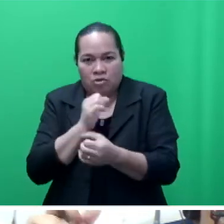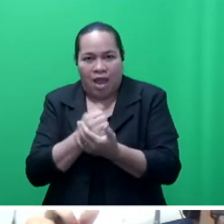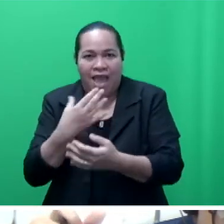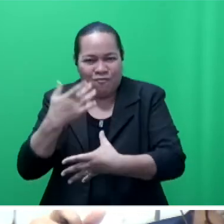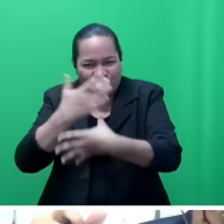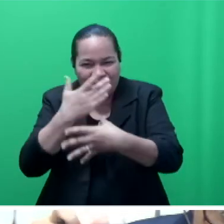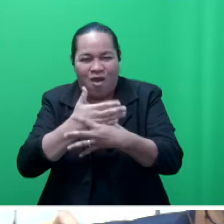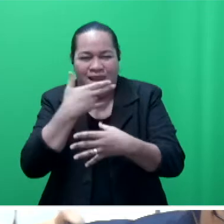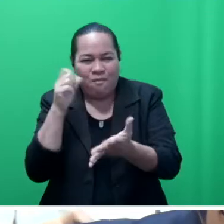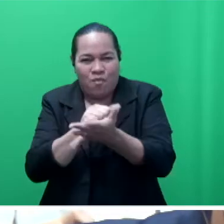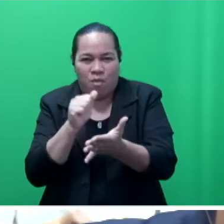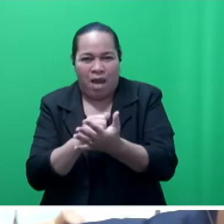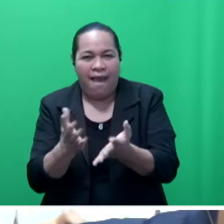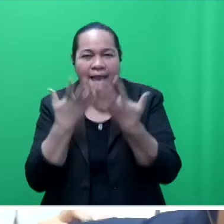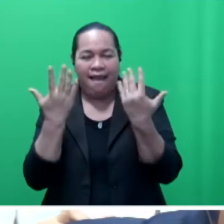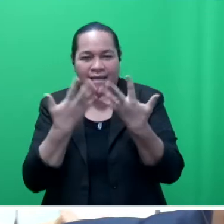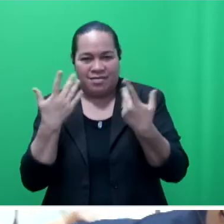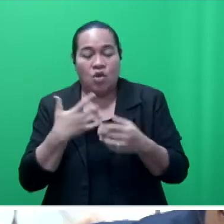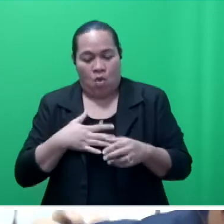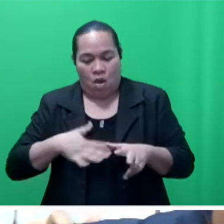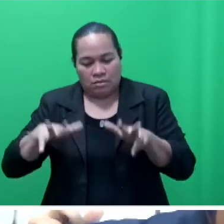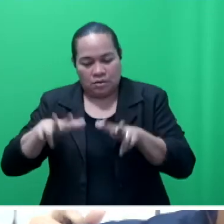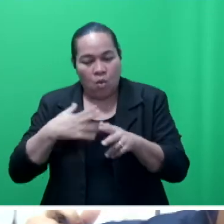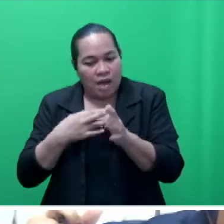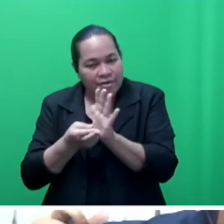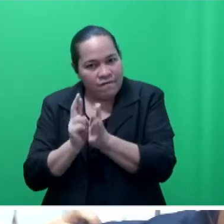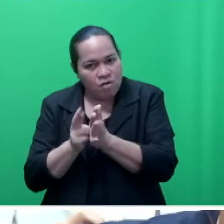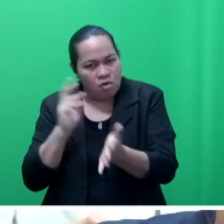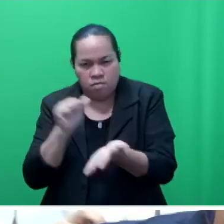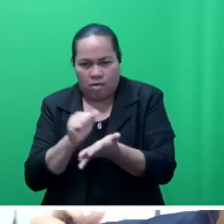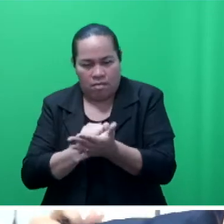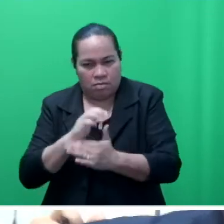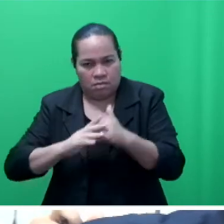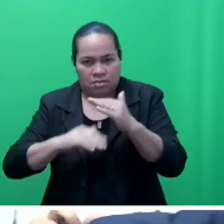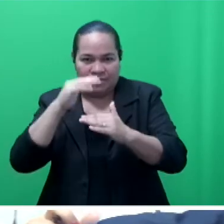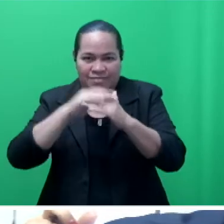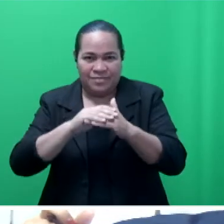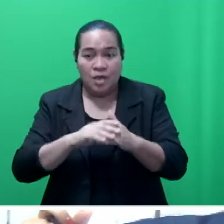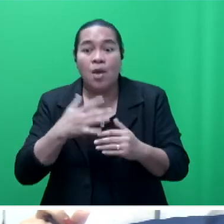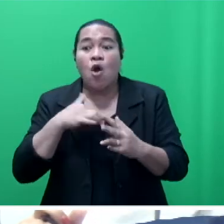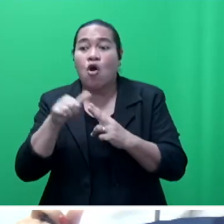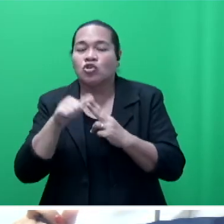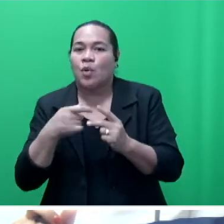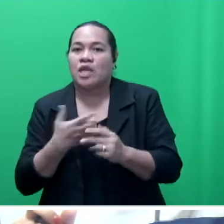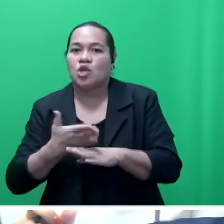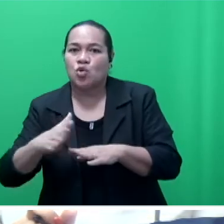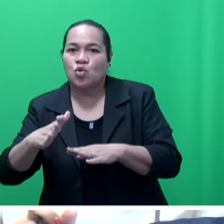of the process, that's the tenancy agreements. We're reviewing it on that basis, but we'll also be entering into new tenancy agreements